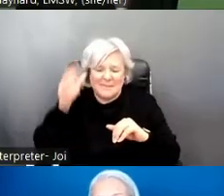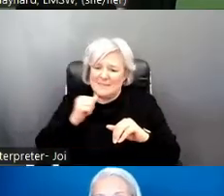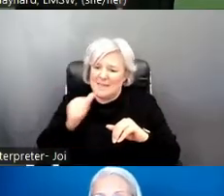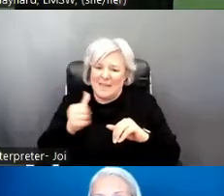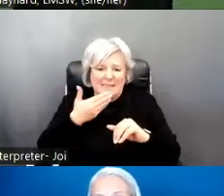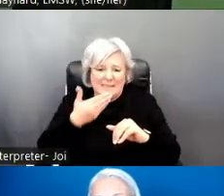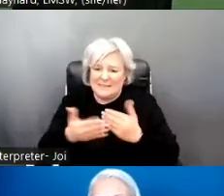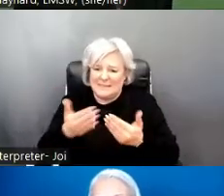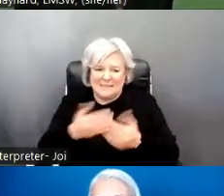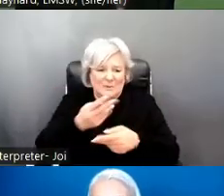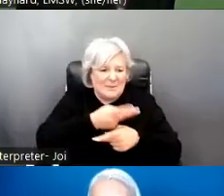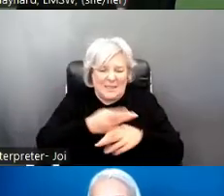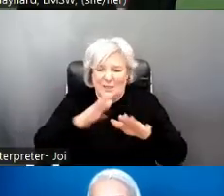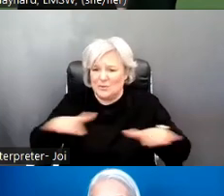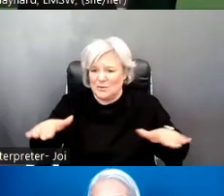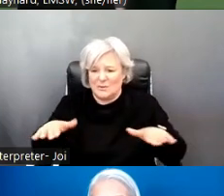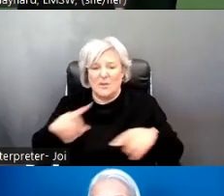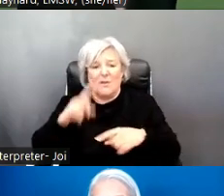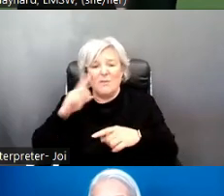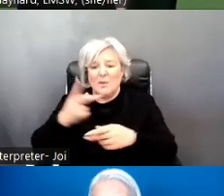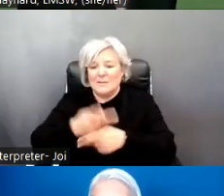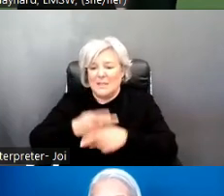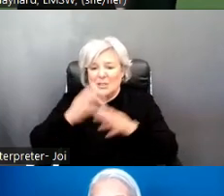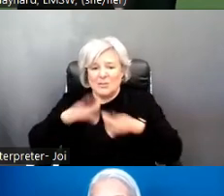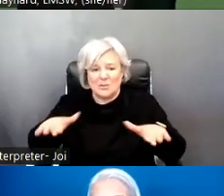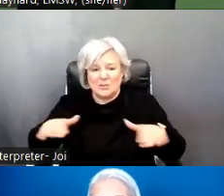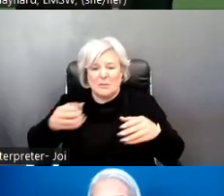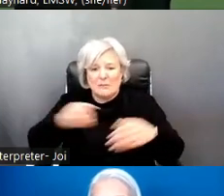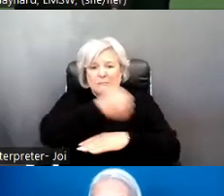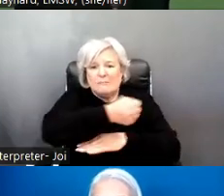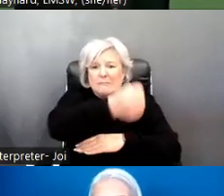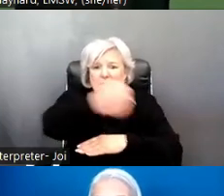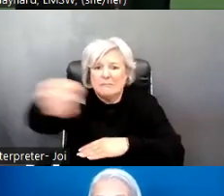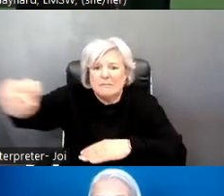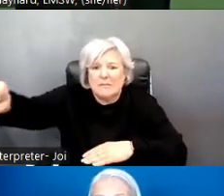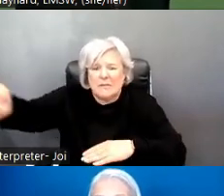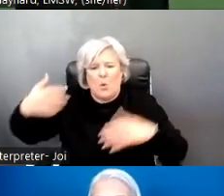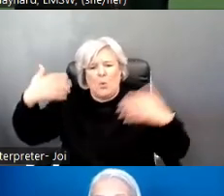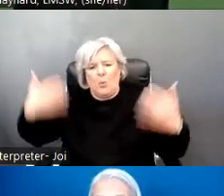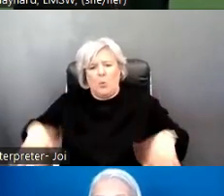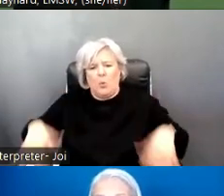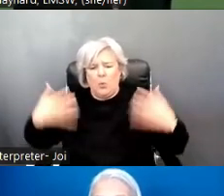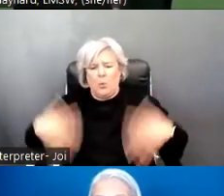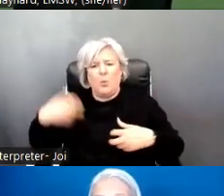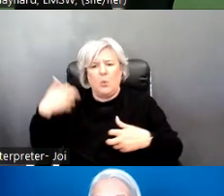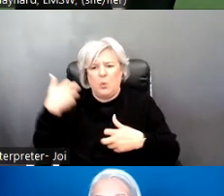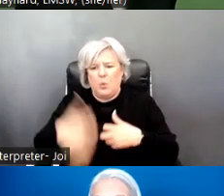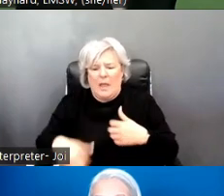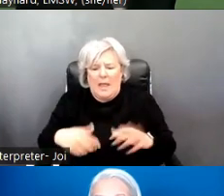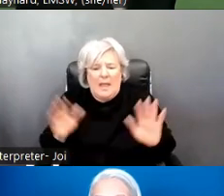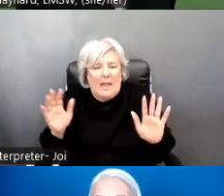anybody. And parenting children who've been moved around multiple times, holy cow. I can't